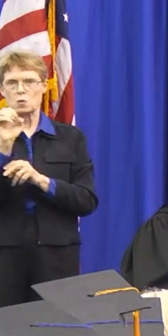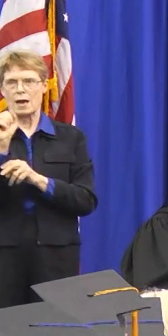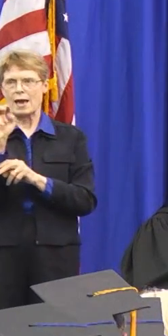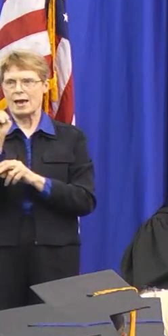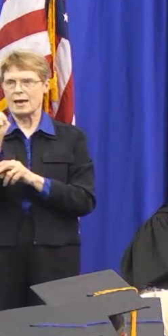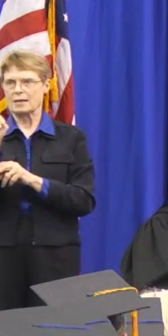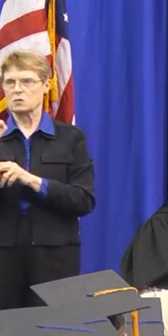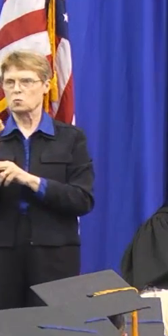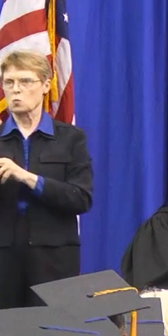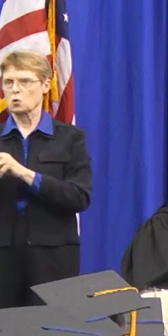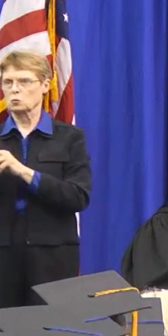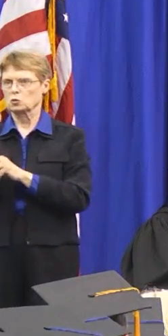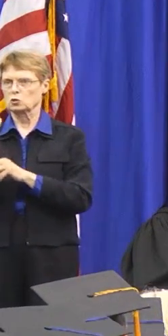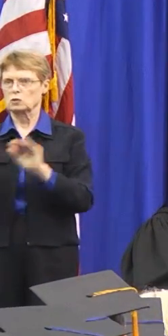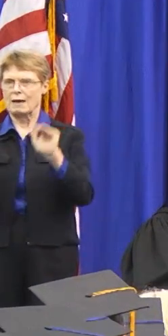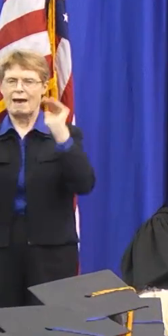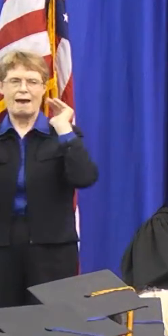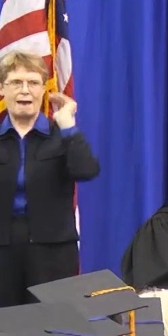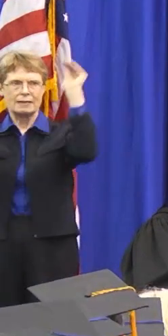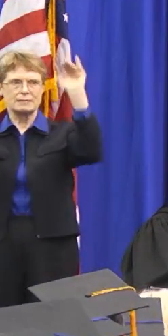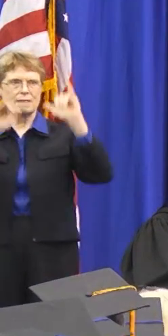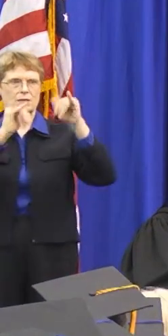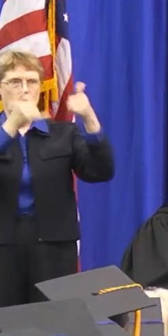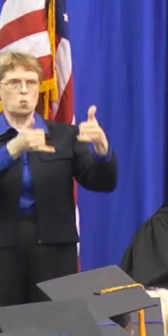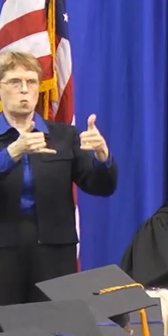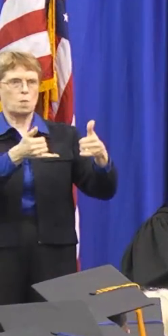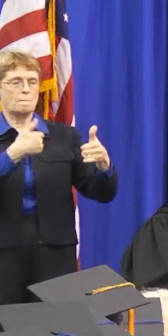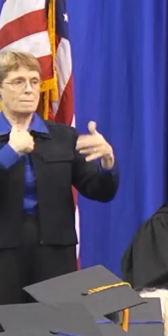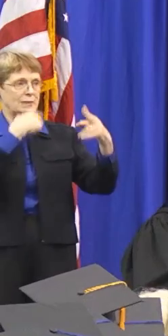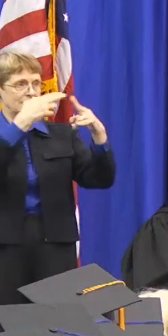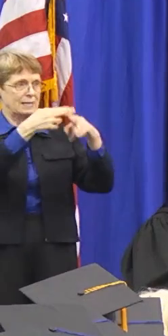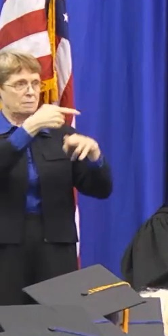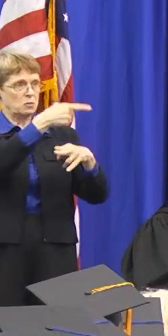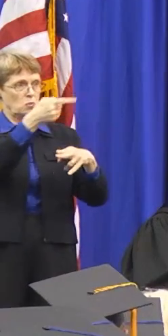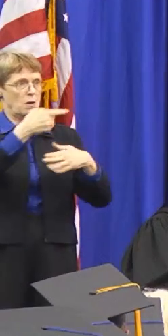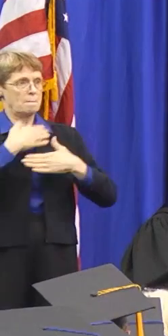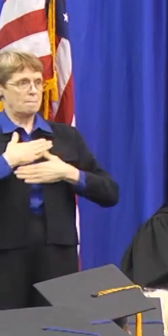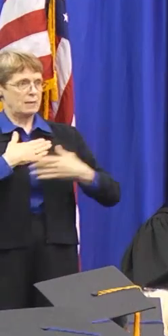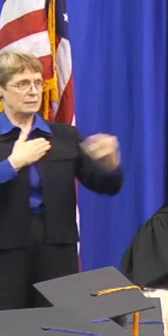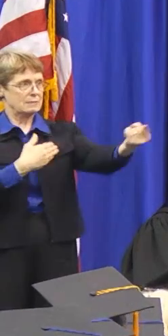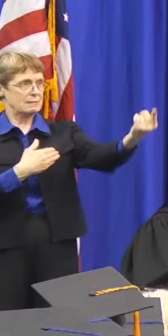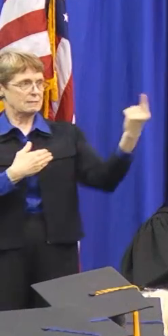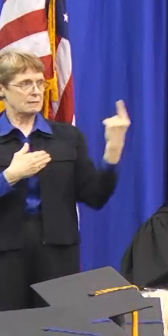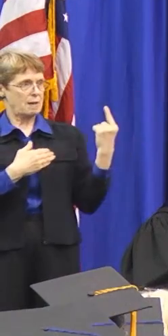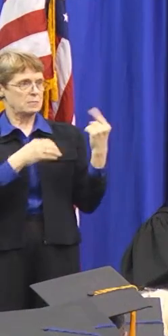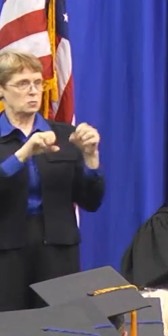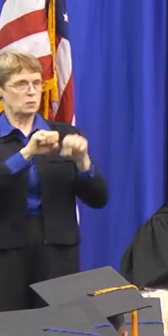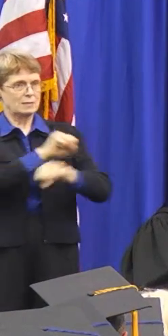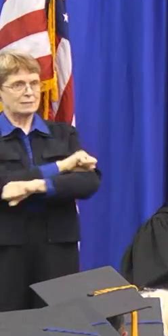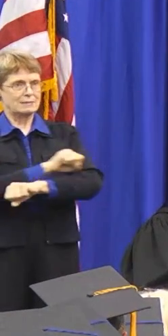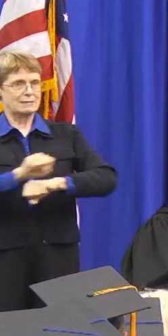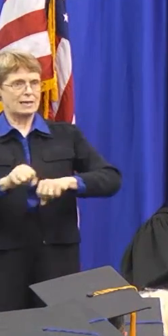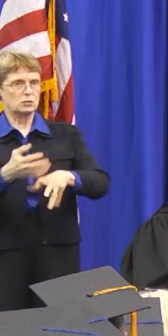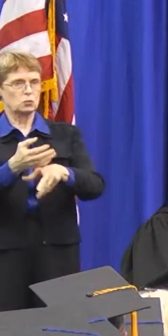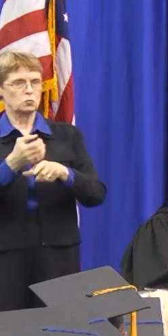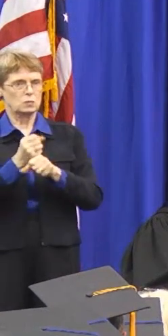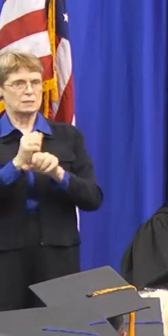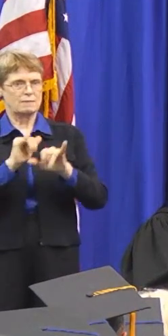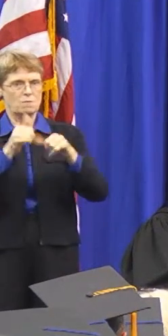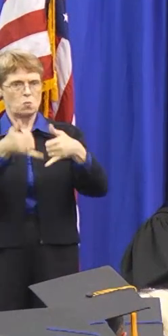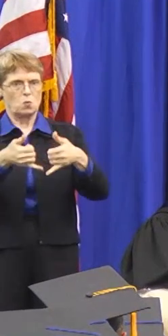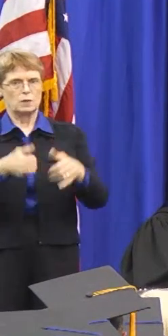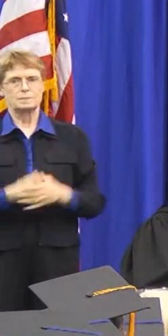Excellence Award. When I call your name, would you please come to the stage to receive your